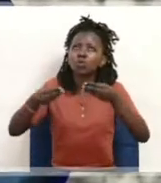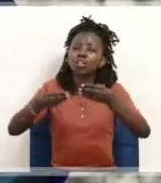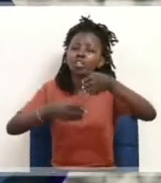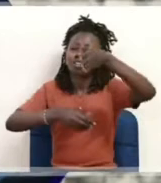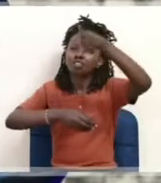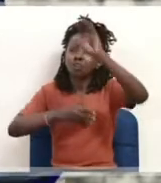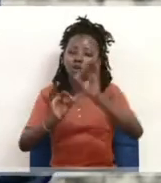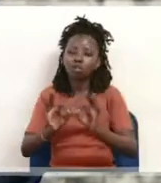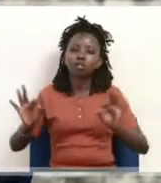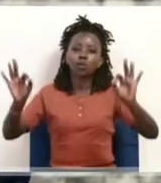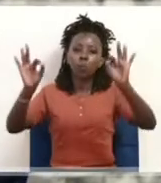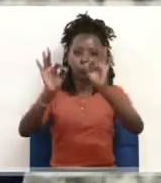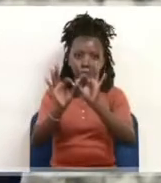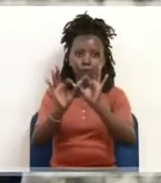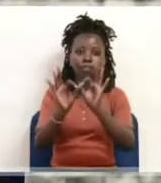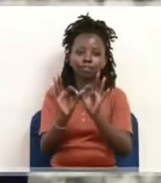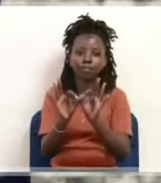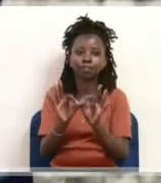to God.